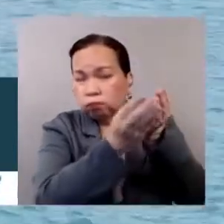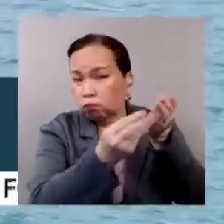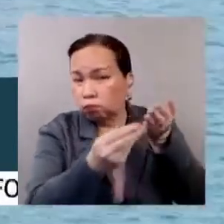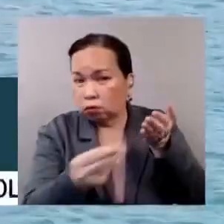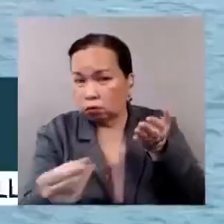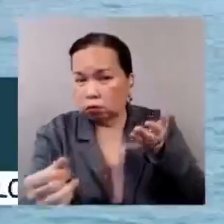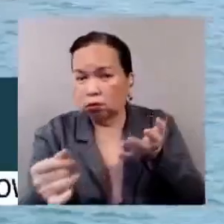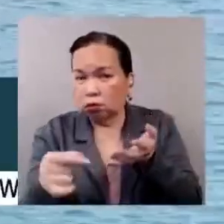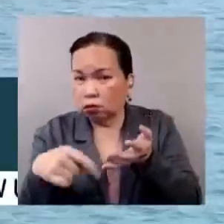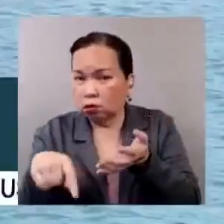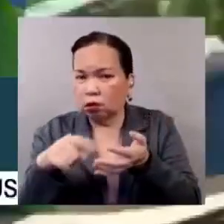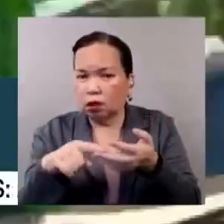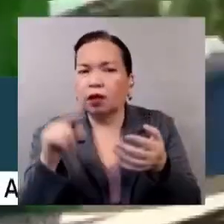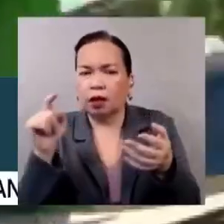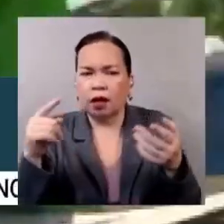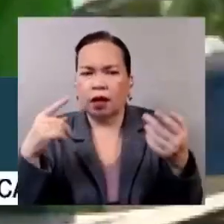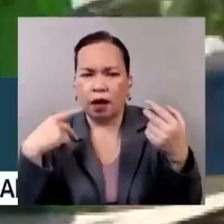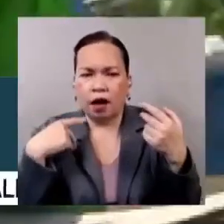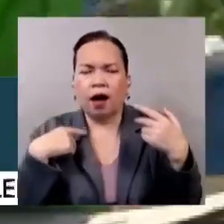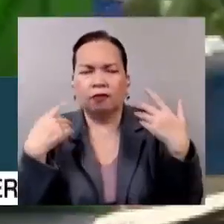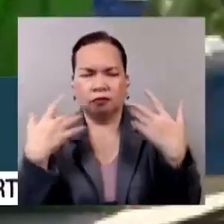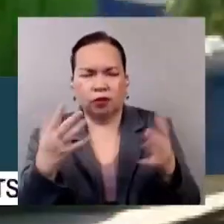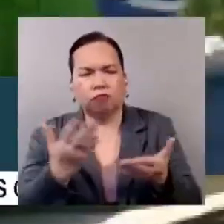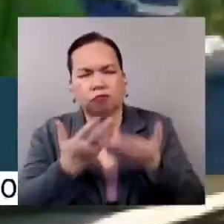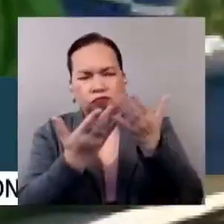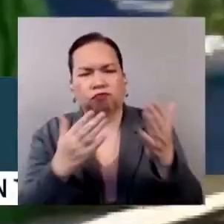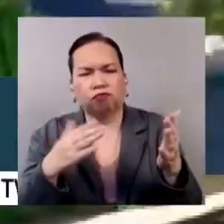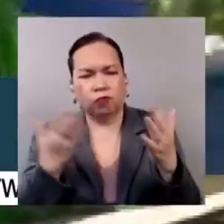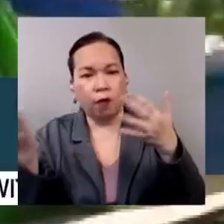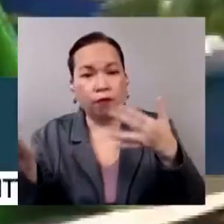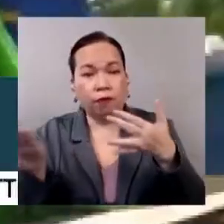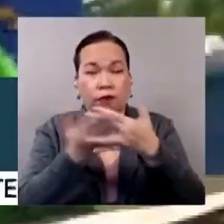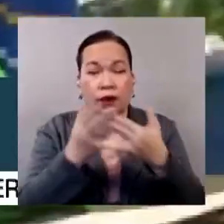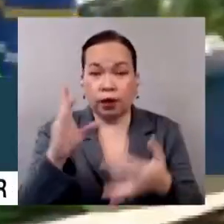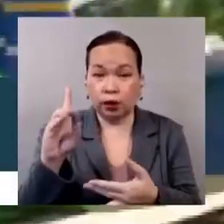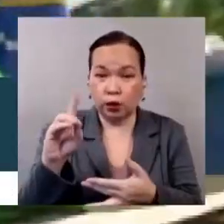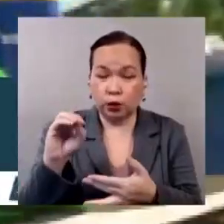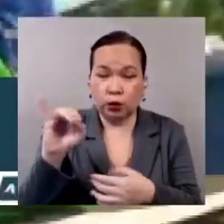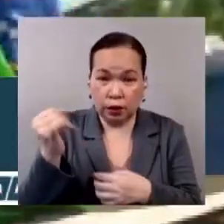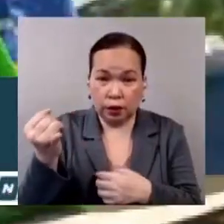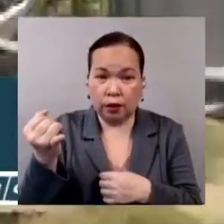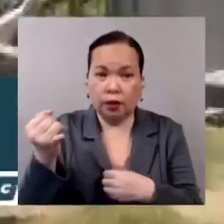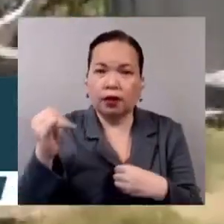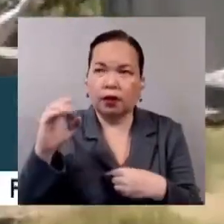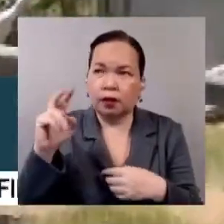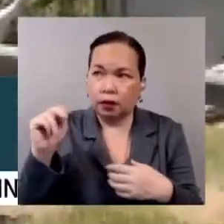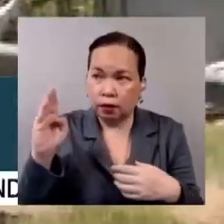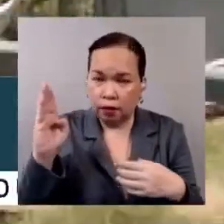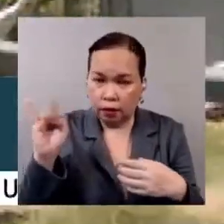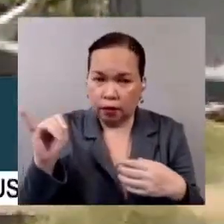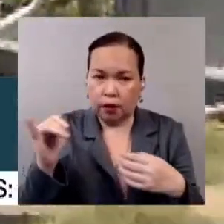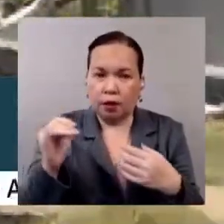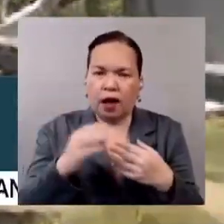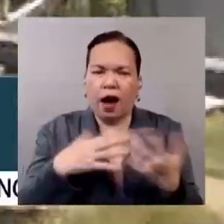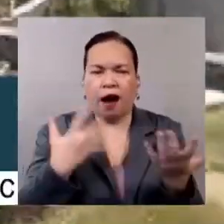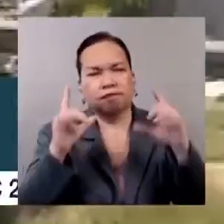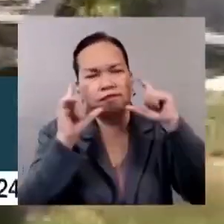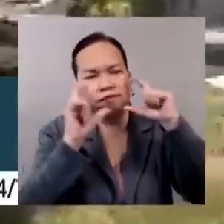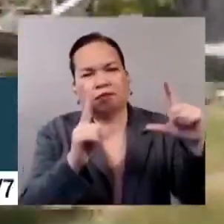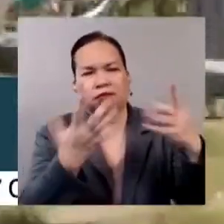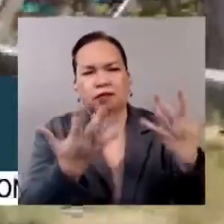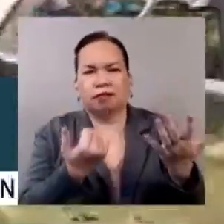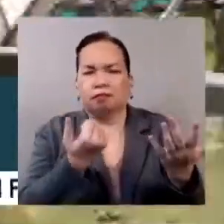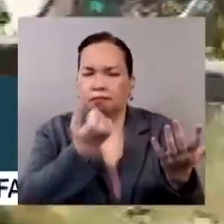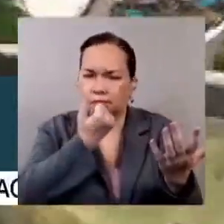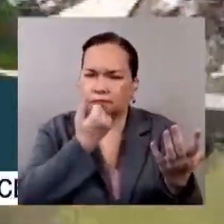nasa NBI network sa DOJ. Na-file naman na ang case. May mga criminal charges, falsification of